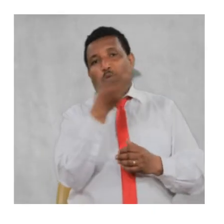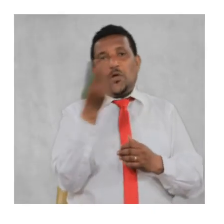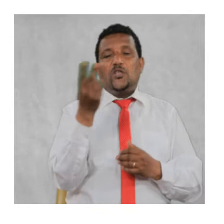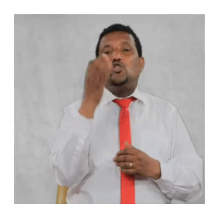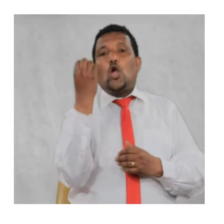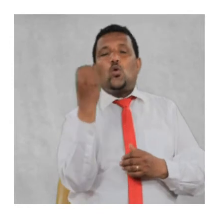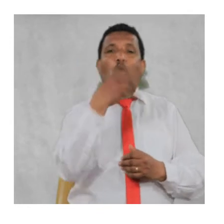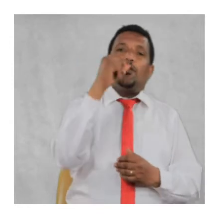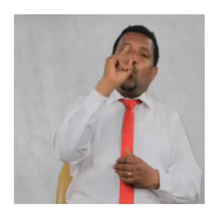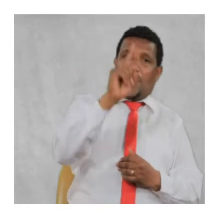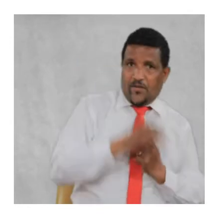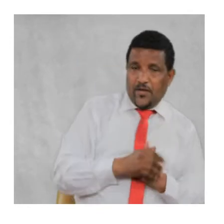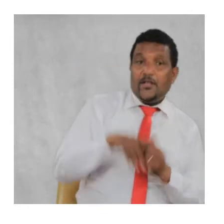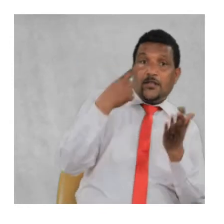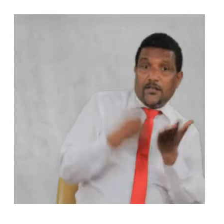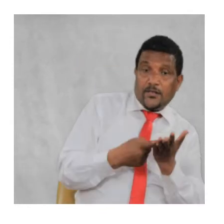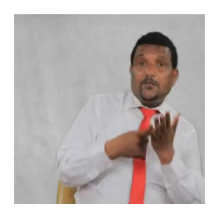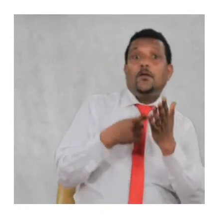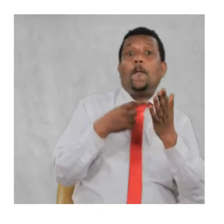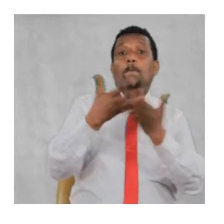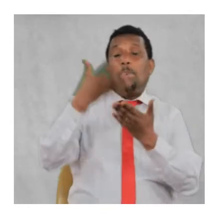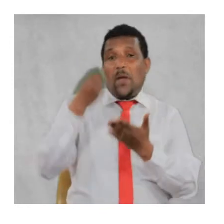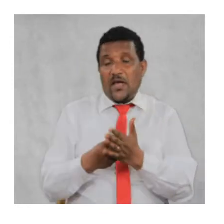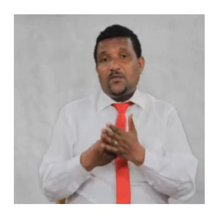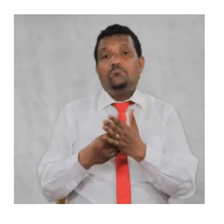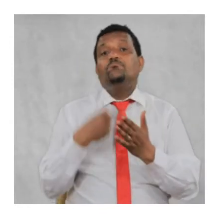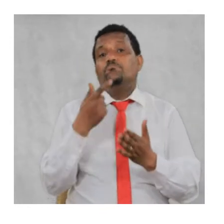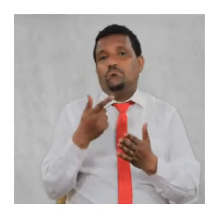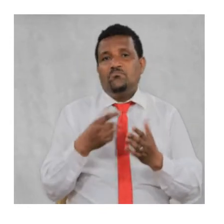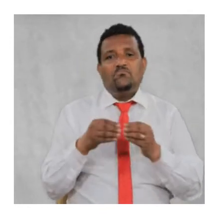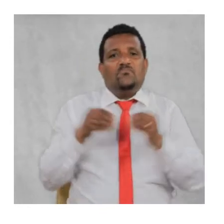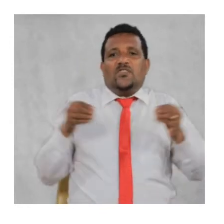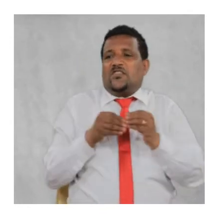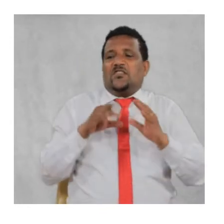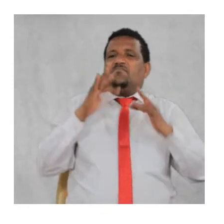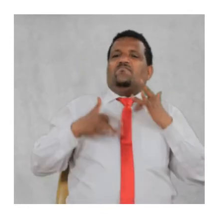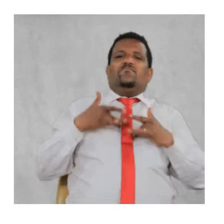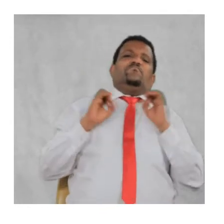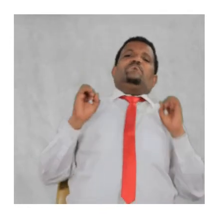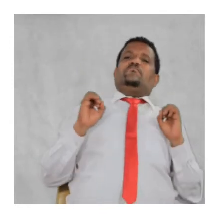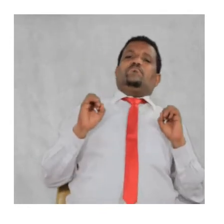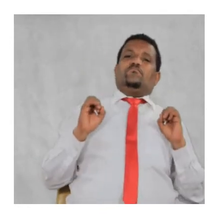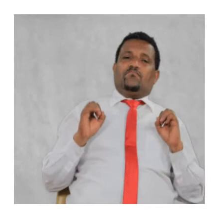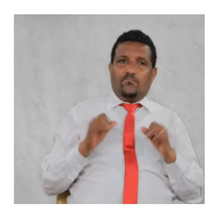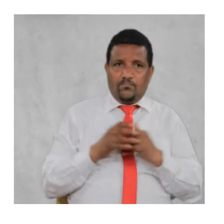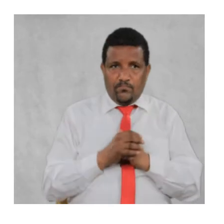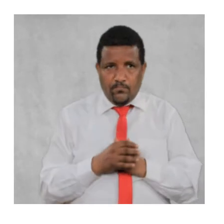and 1. Hence, the buyer is said to be inelastic.